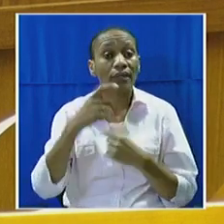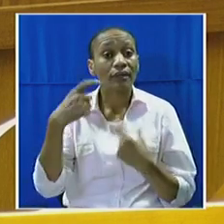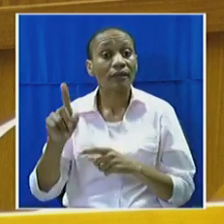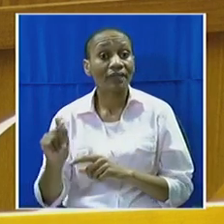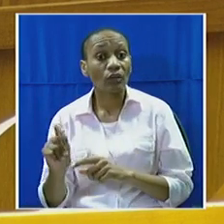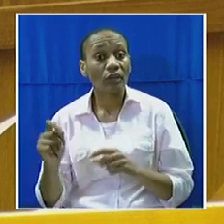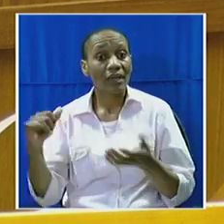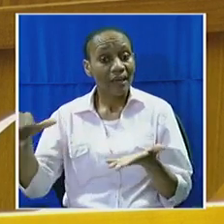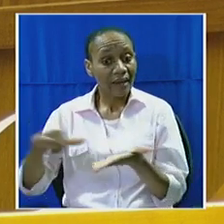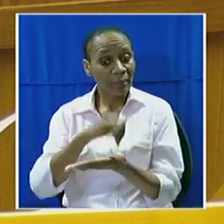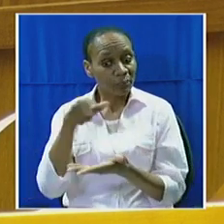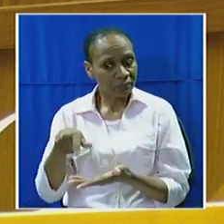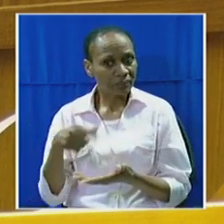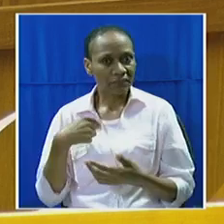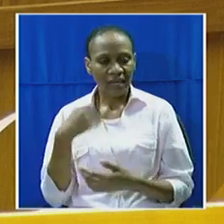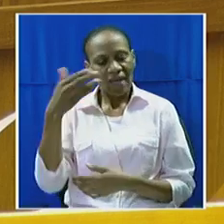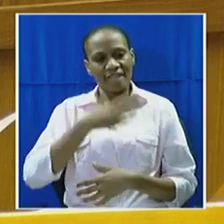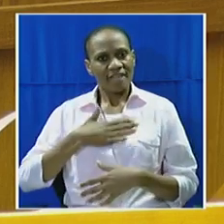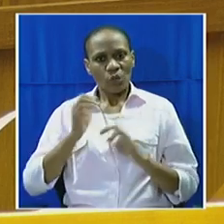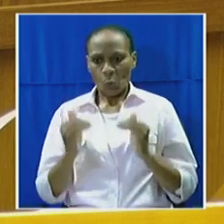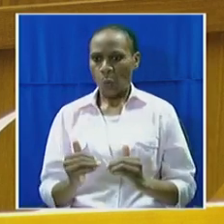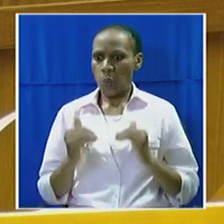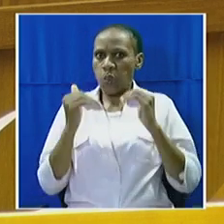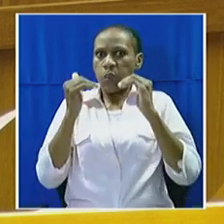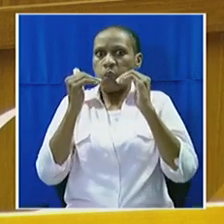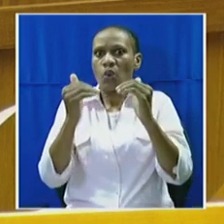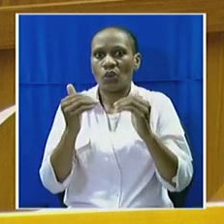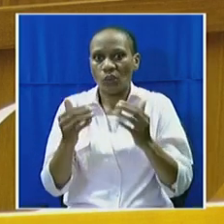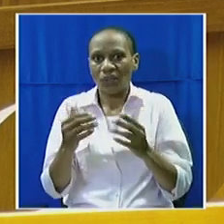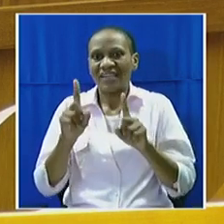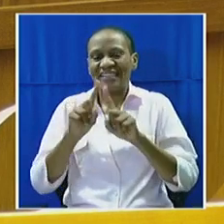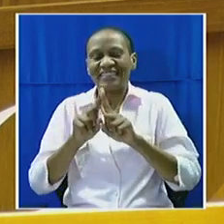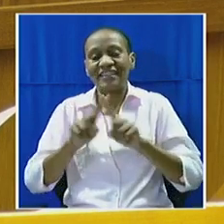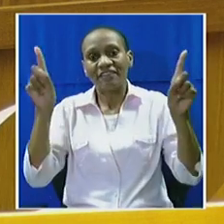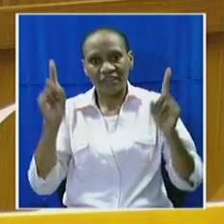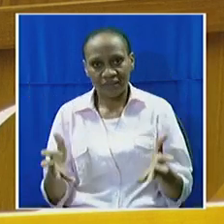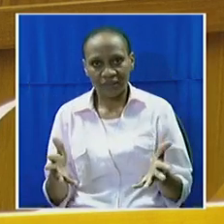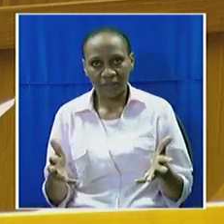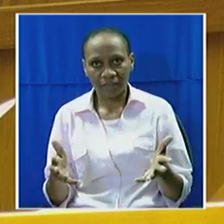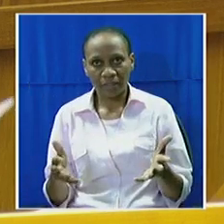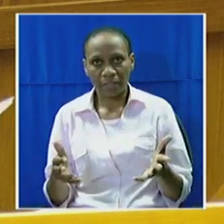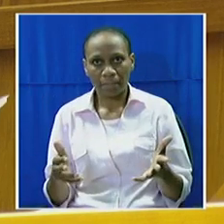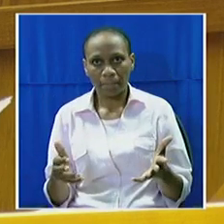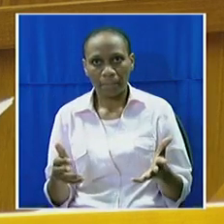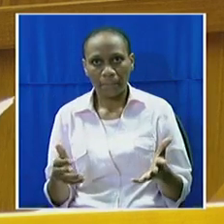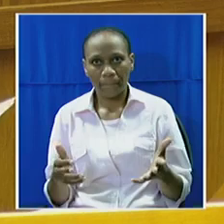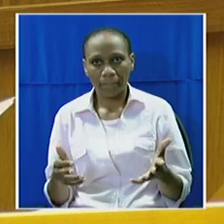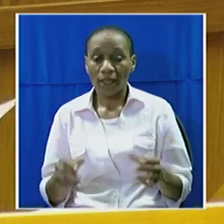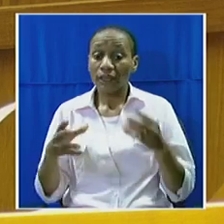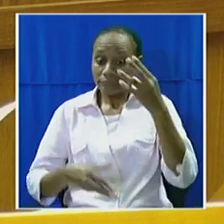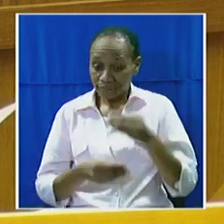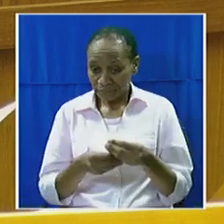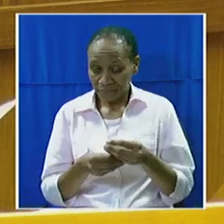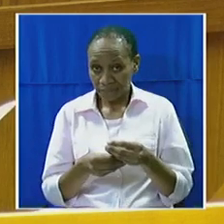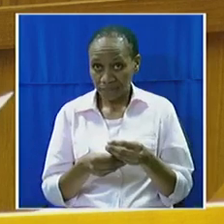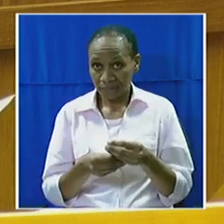today raised the bar on every European airport I've ever encountered on this trip. Not to mention